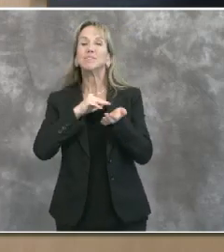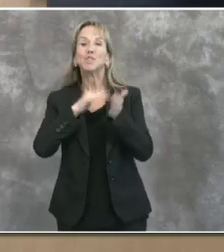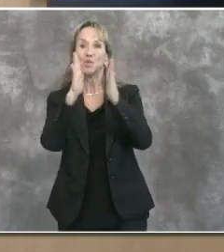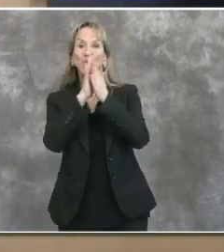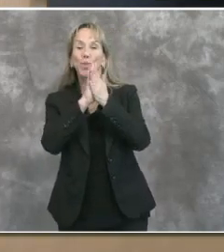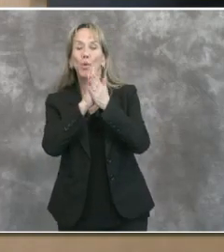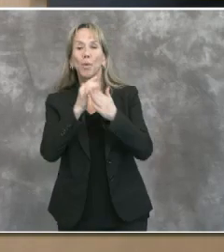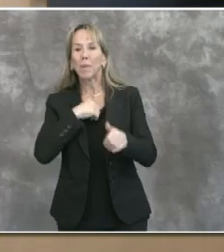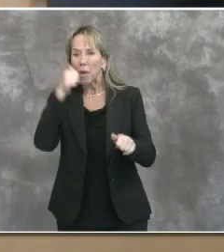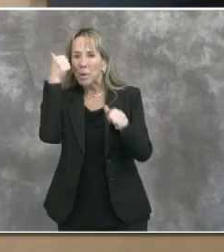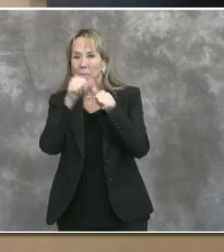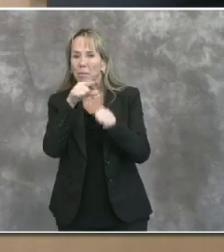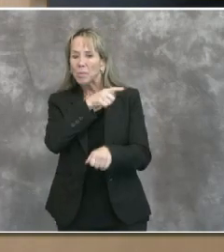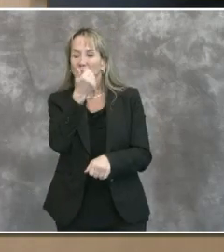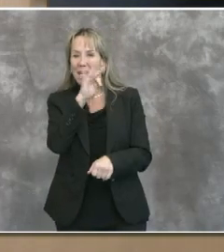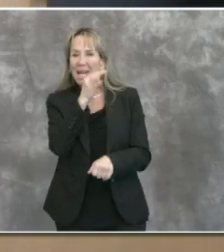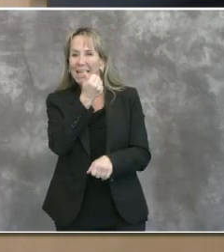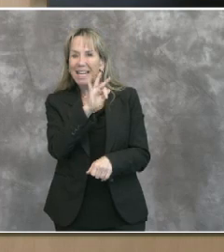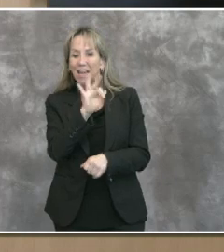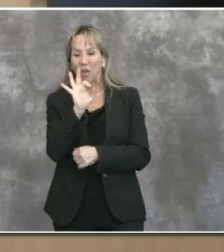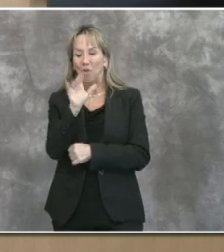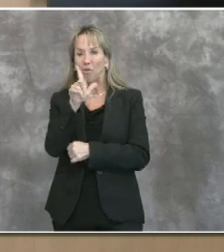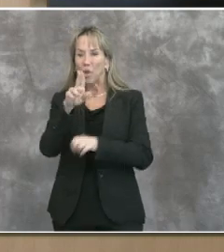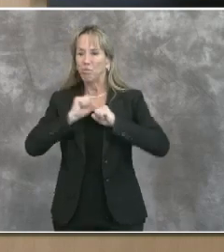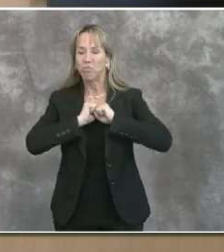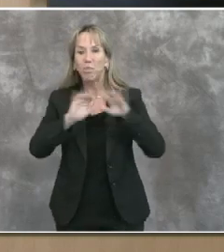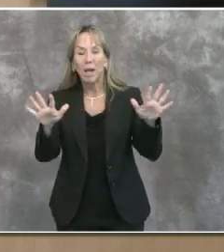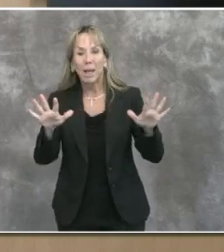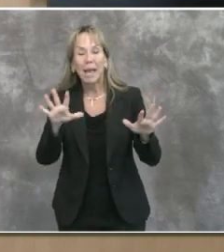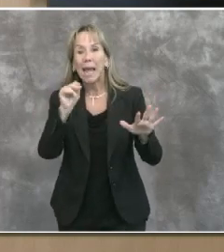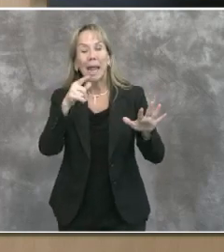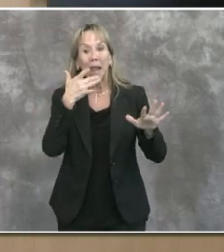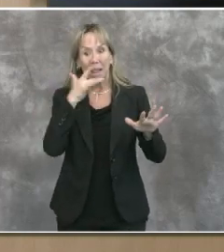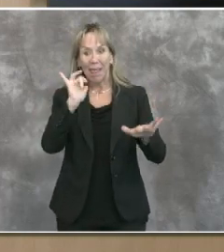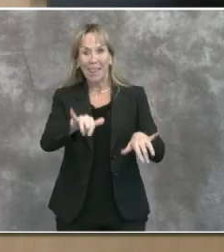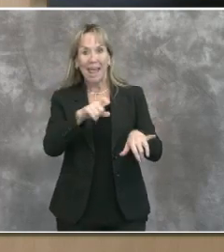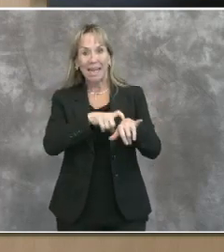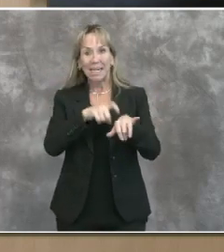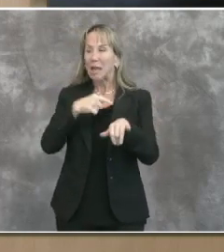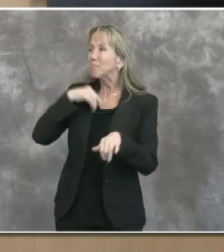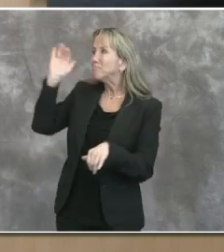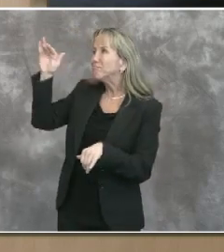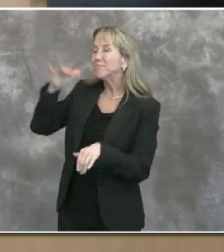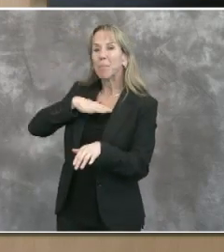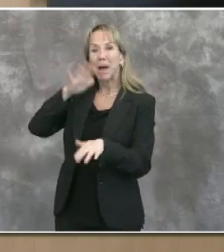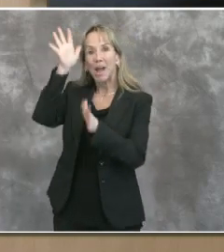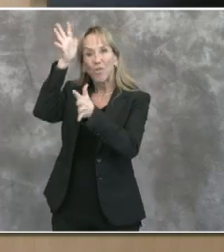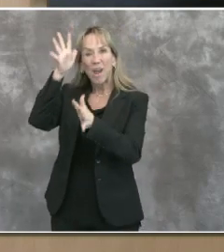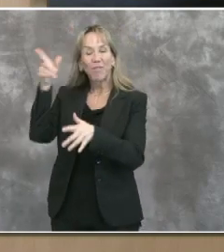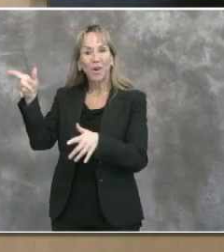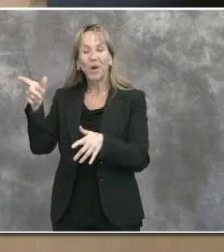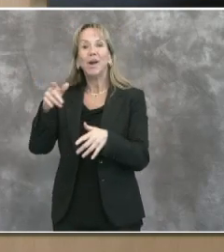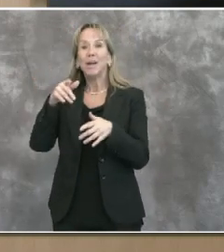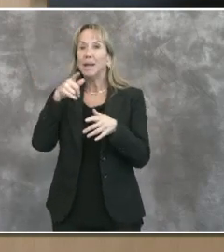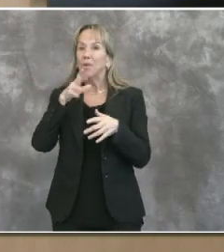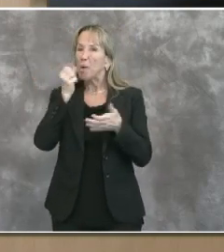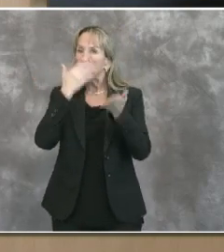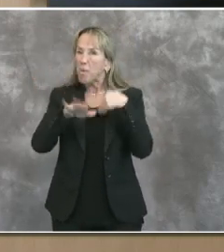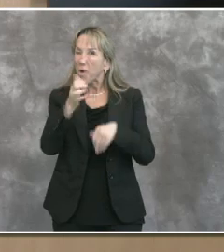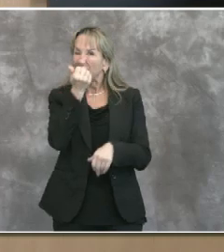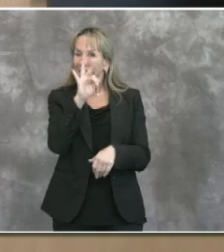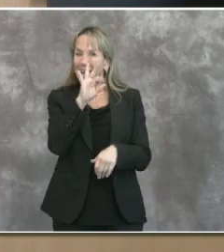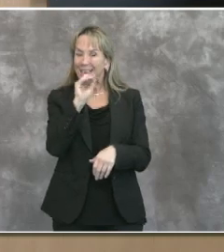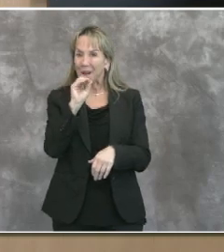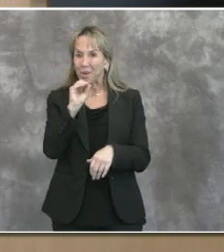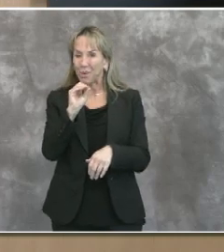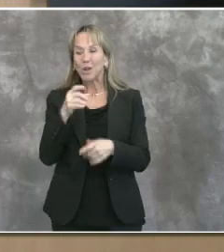I was fortunate enough to have access to my grandmother, who was born in 1900 and was alive in the 1980s.